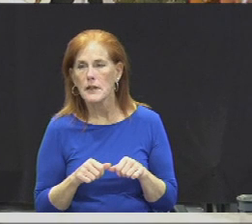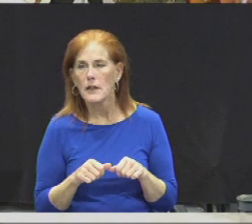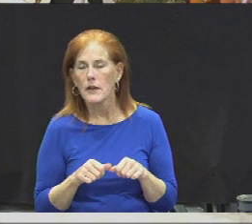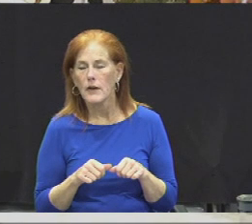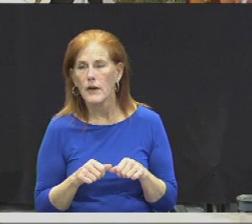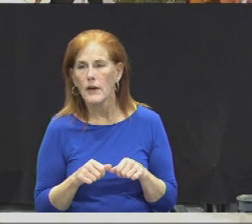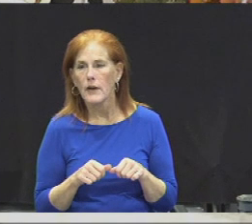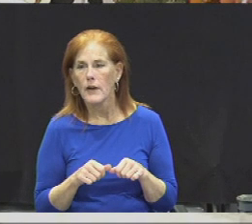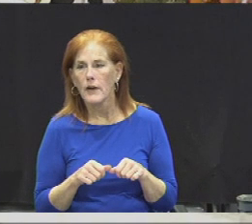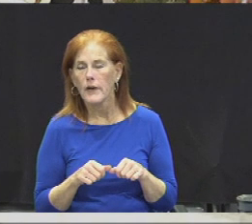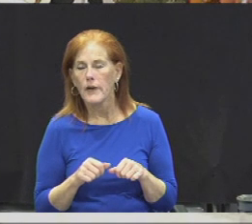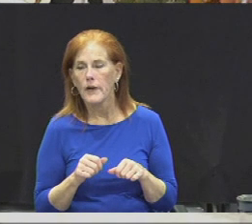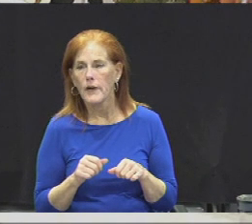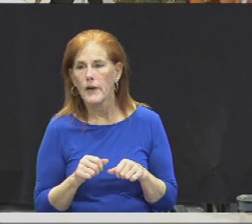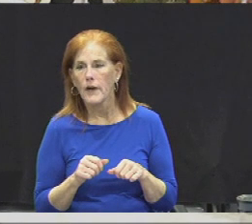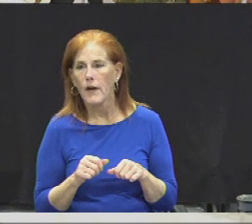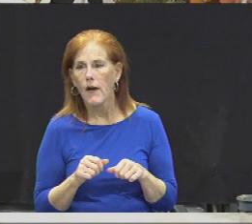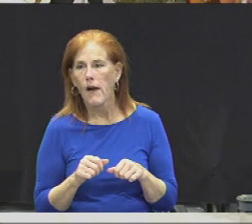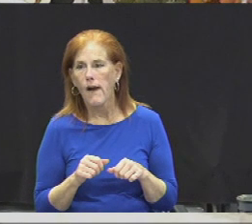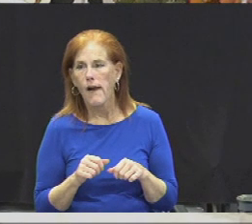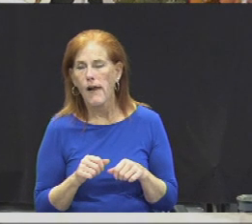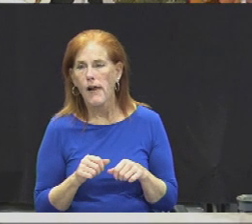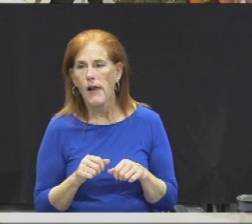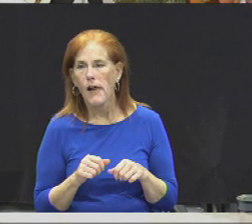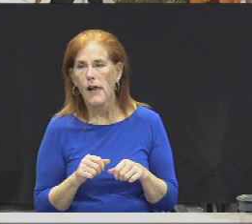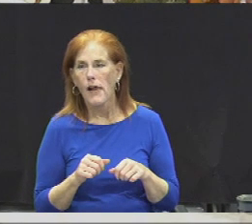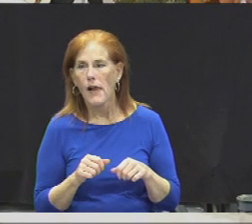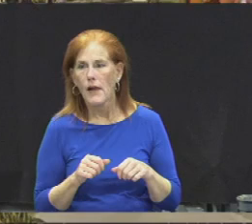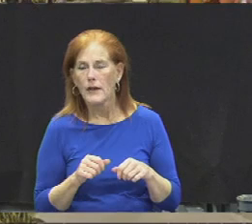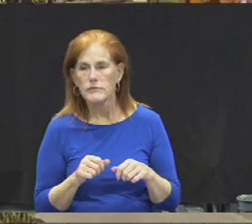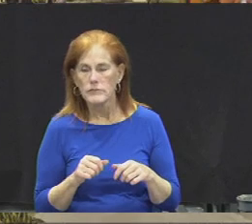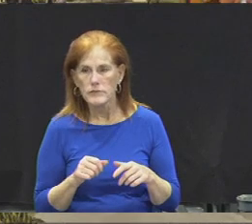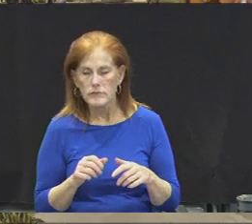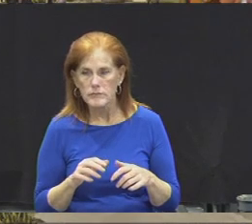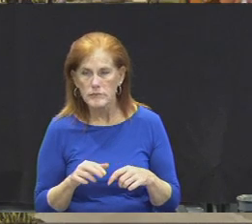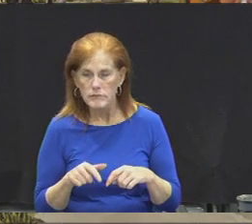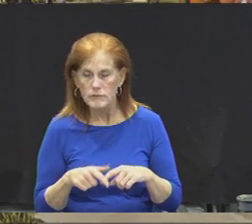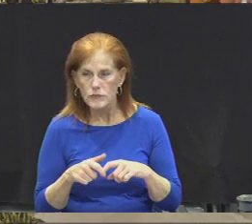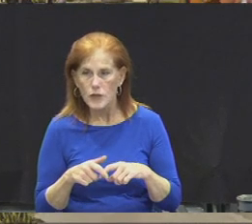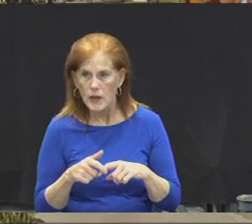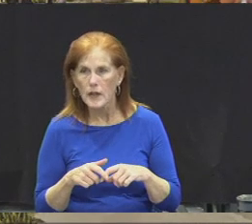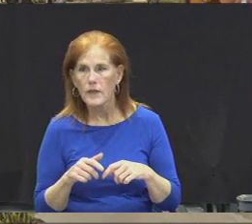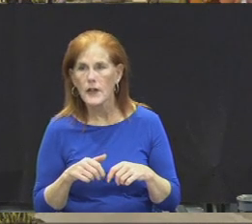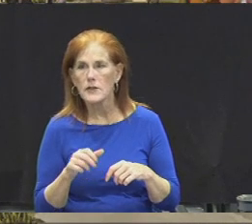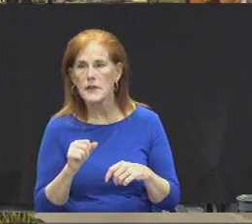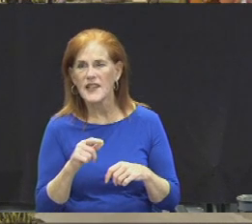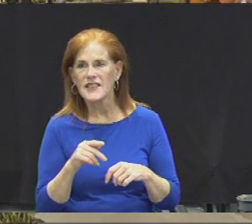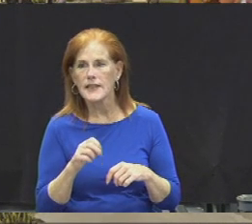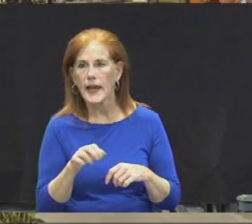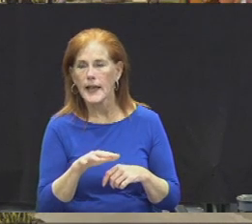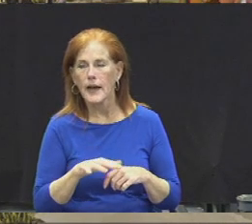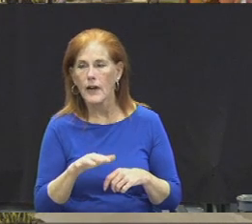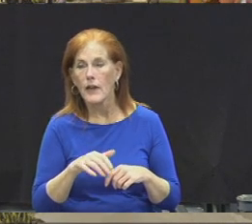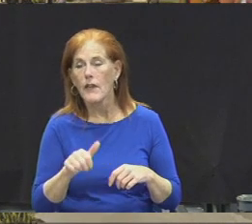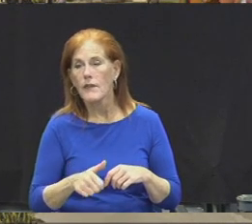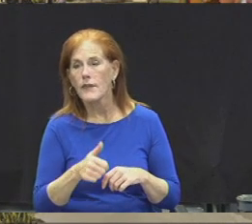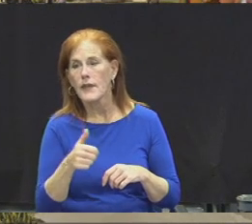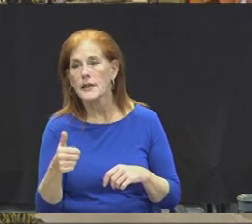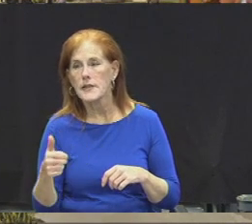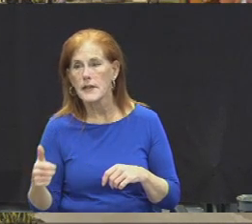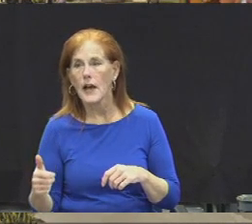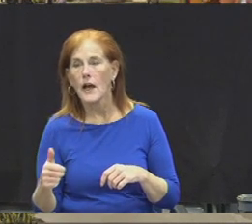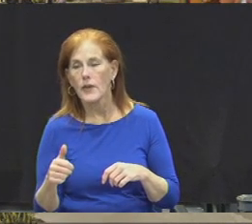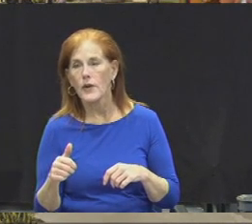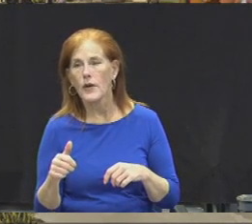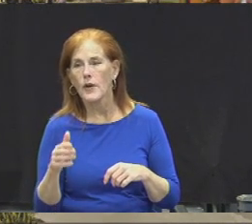to see that relationship to the skate ribbon on the left. And then this is on the other side of the skate ribbon. This is the